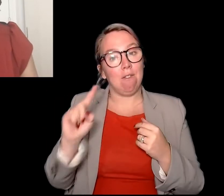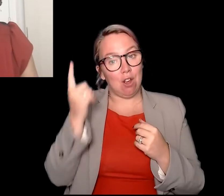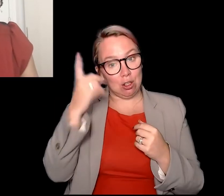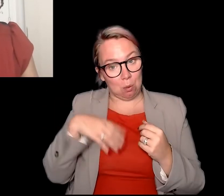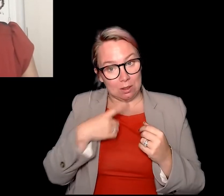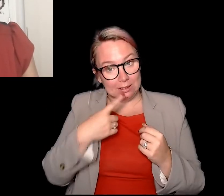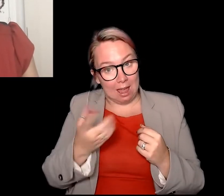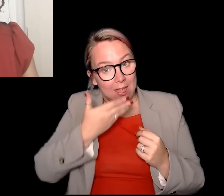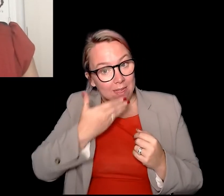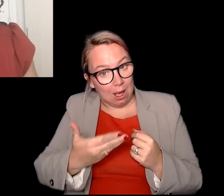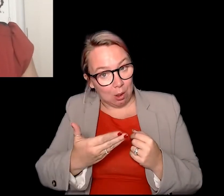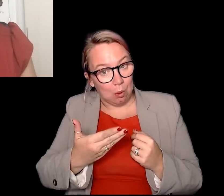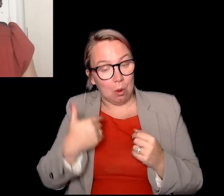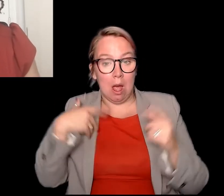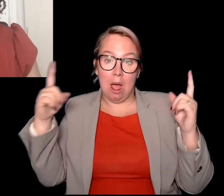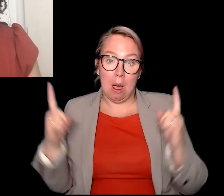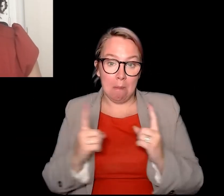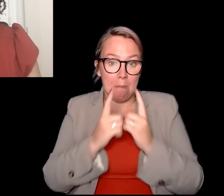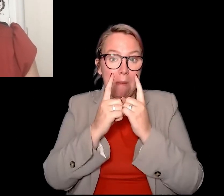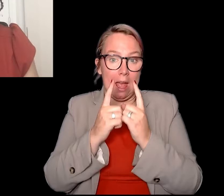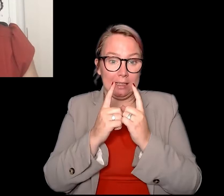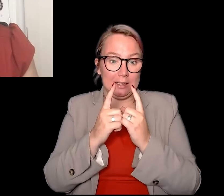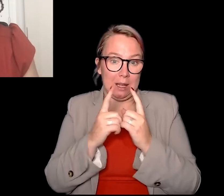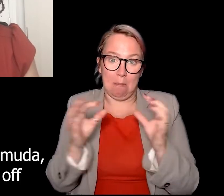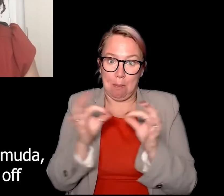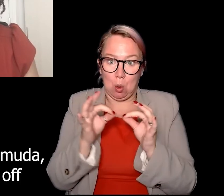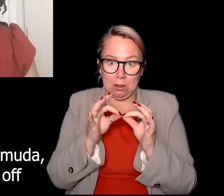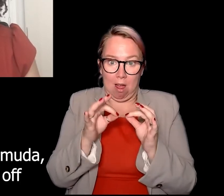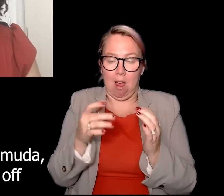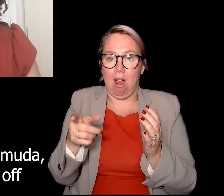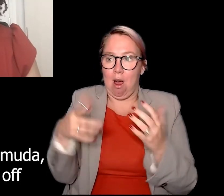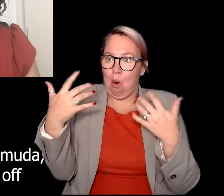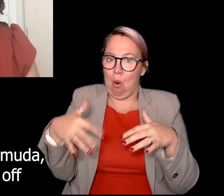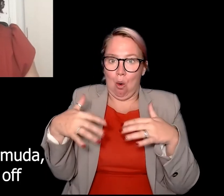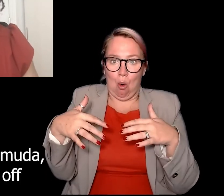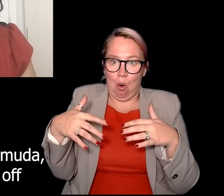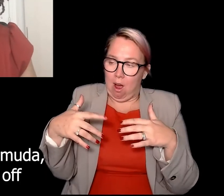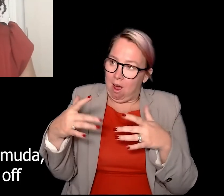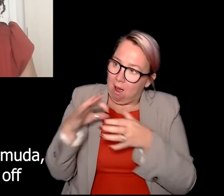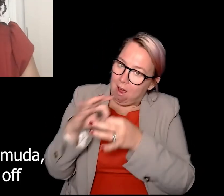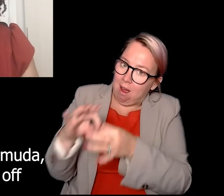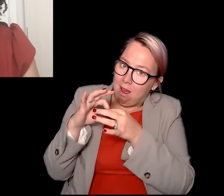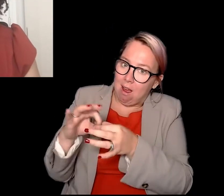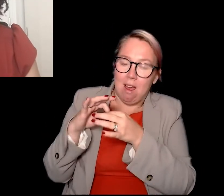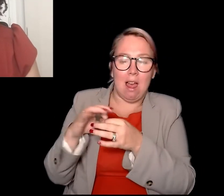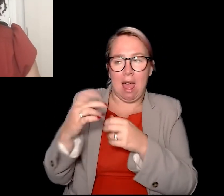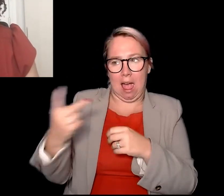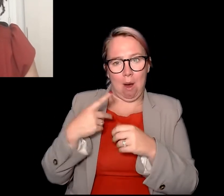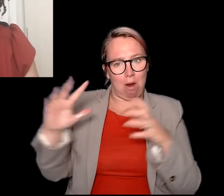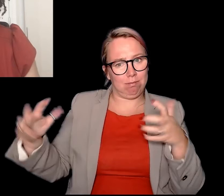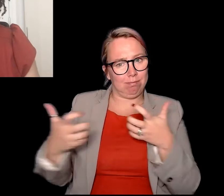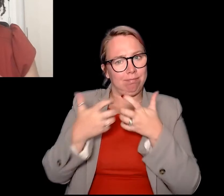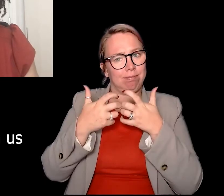am? First, I'll say thank you so much, Ashley. When we met during the residency in Bermuda, we just absolutely hit it off. And